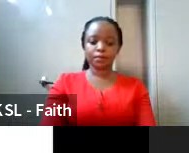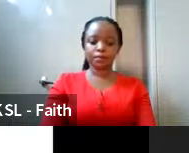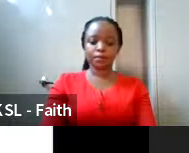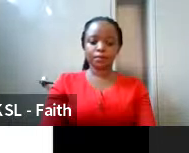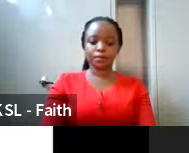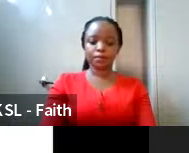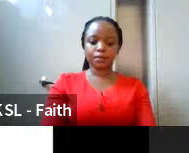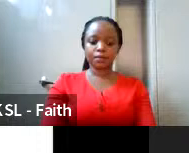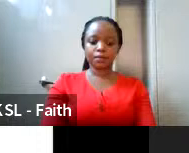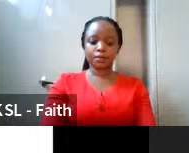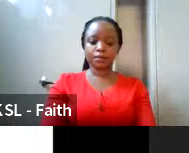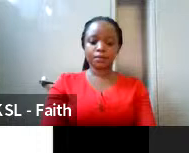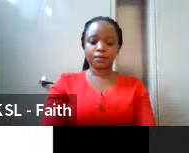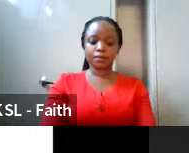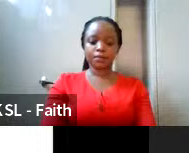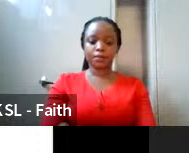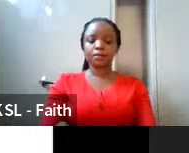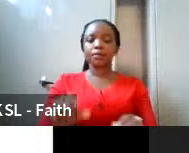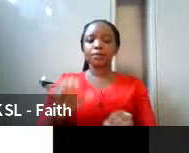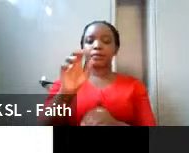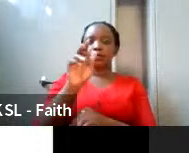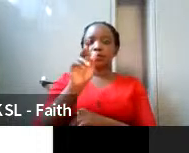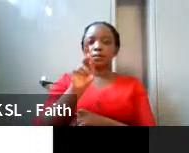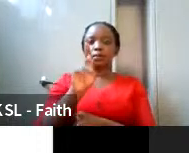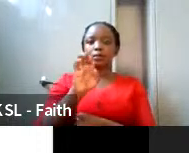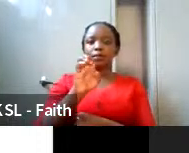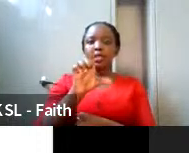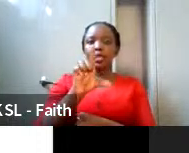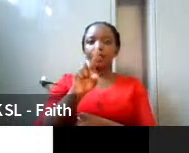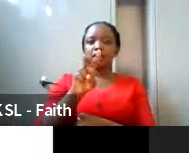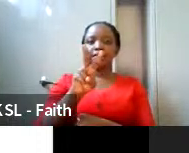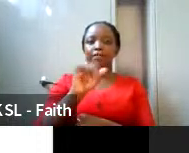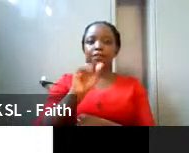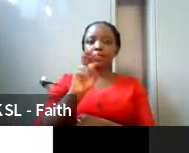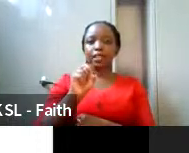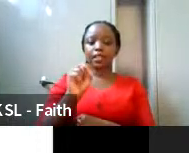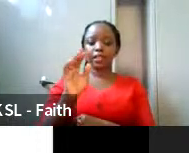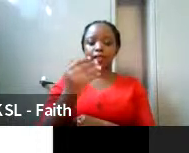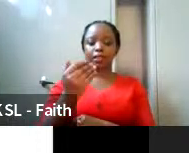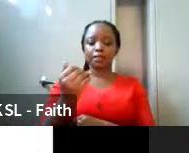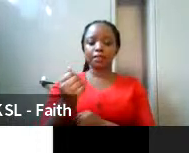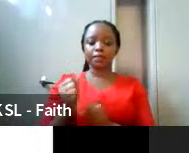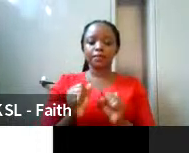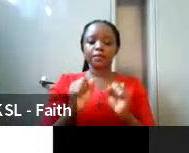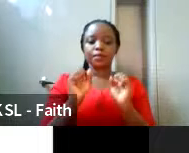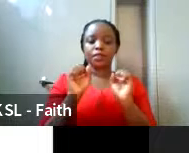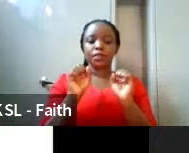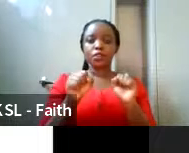Kelvin Oscar, if you can hear me, we can proceed with answering the question.